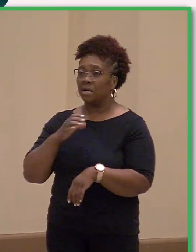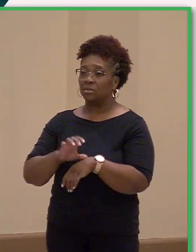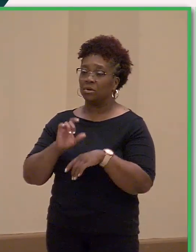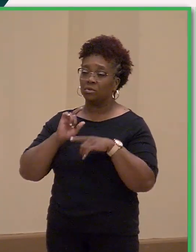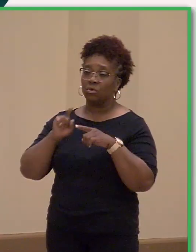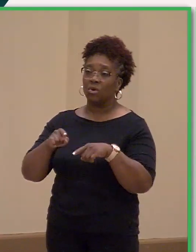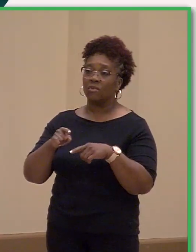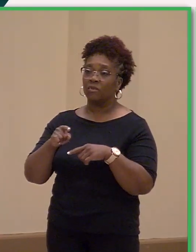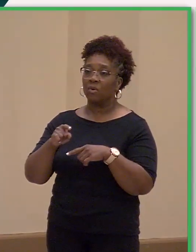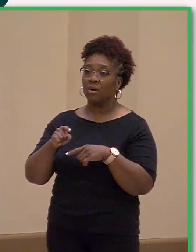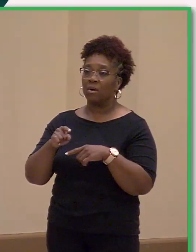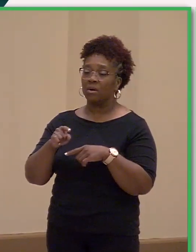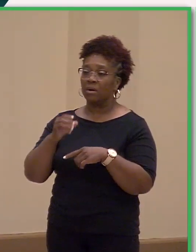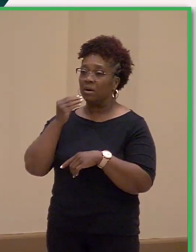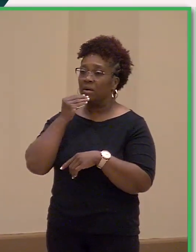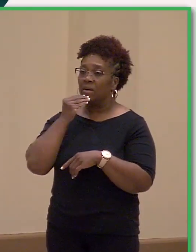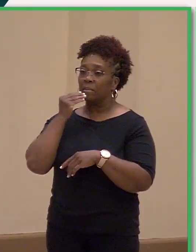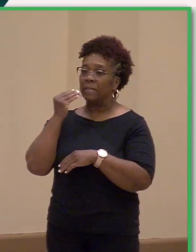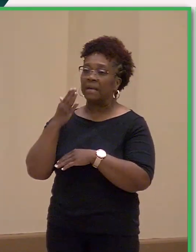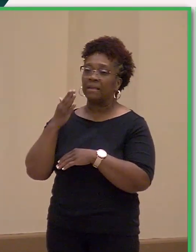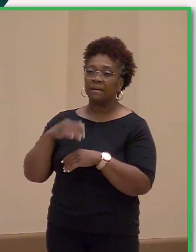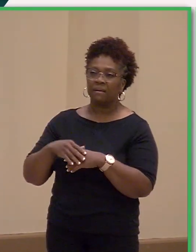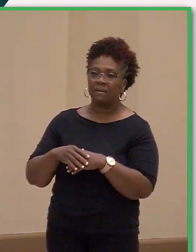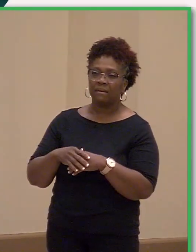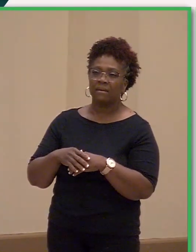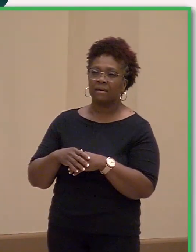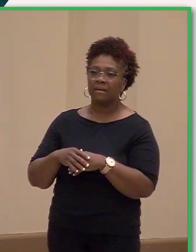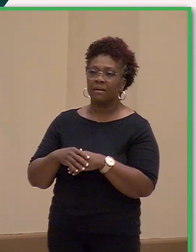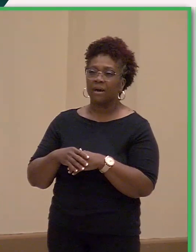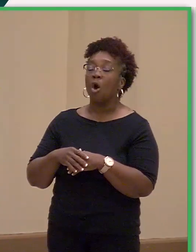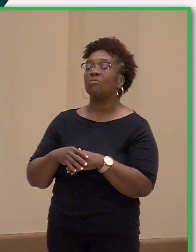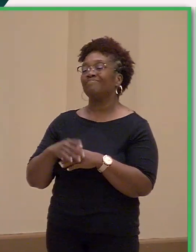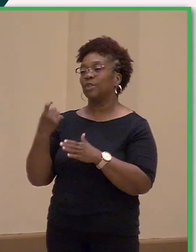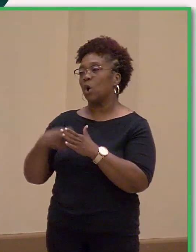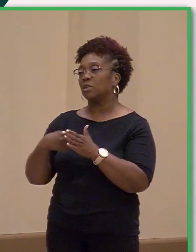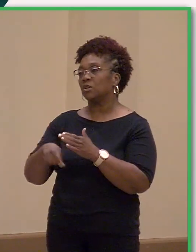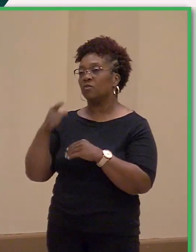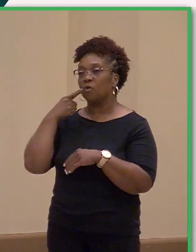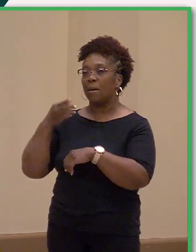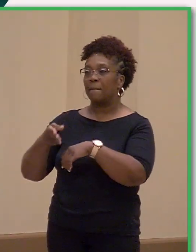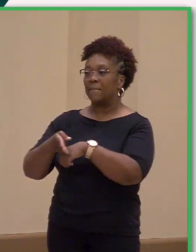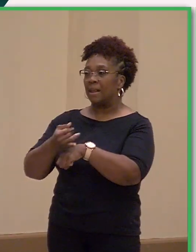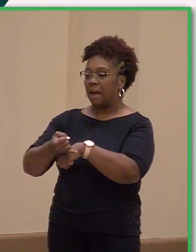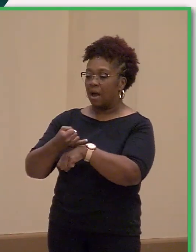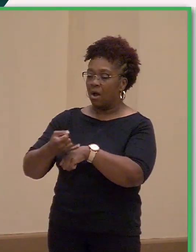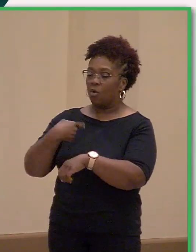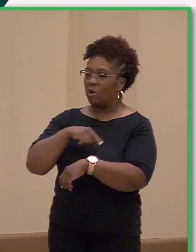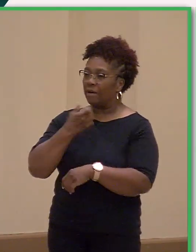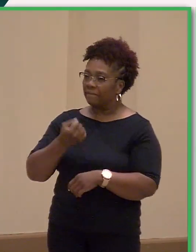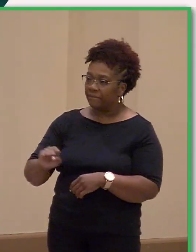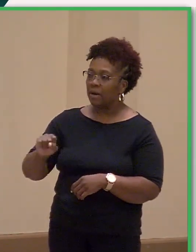I'm boycotting. But charging all these fees for Belle Isle. That's something we're fighting against.